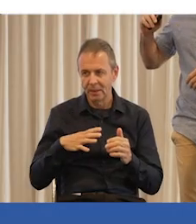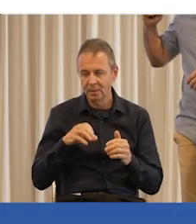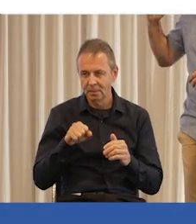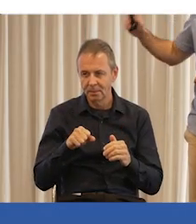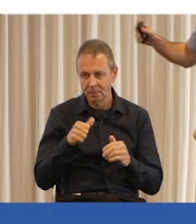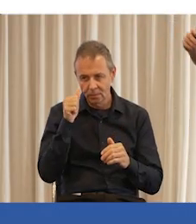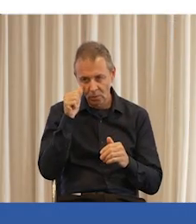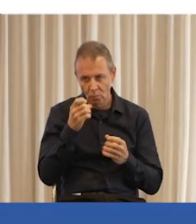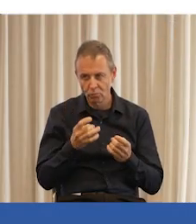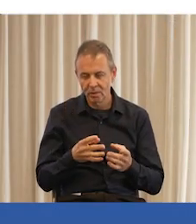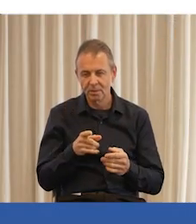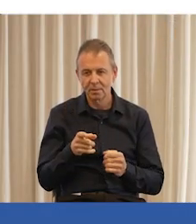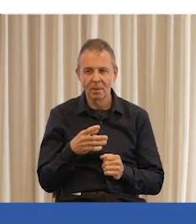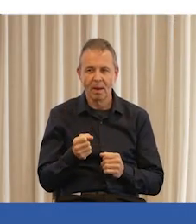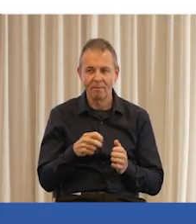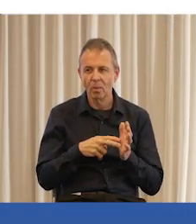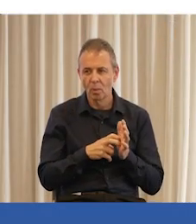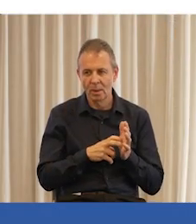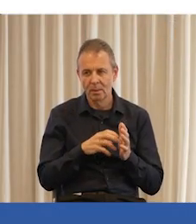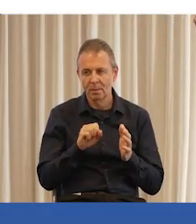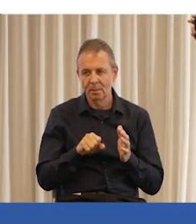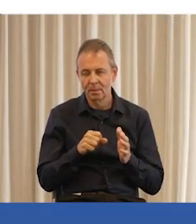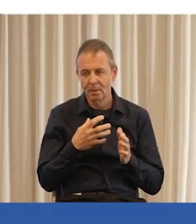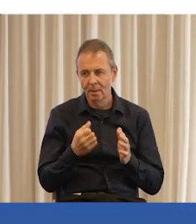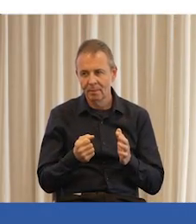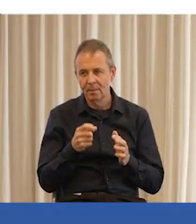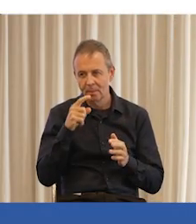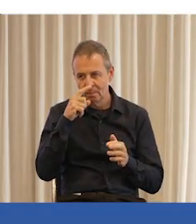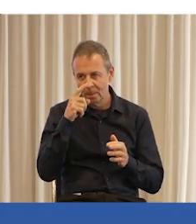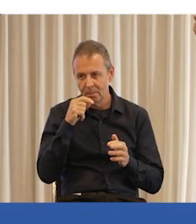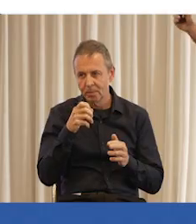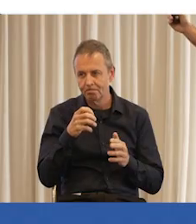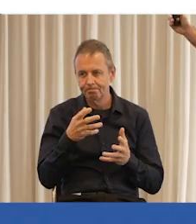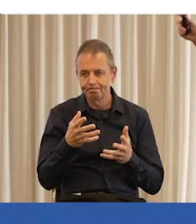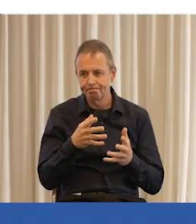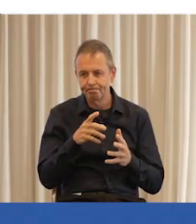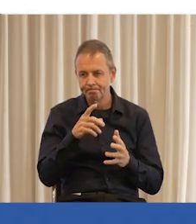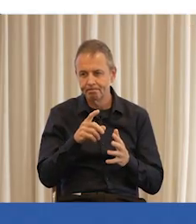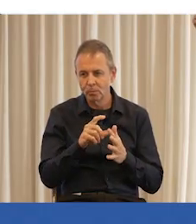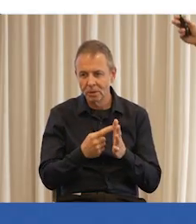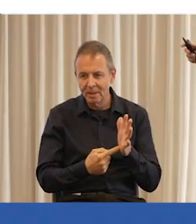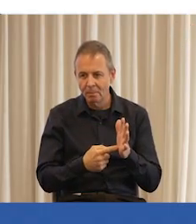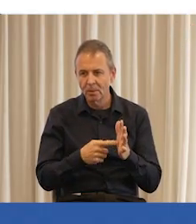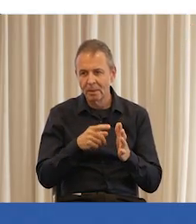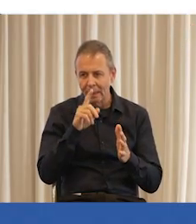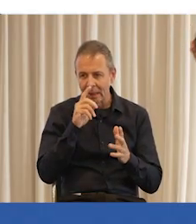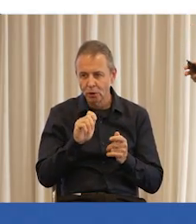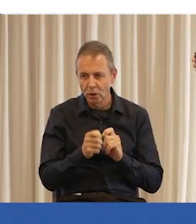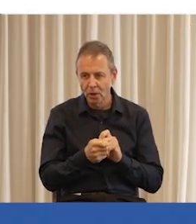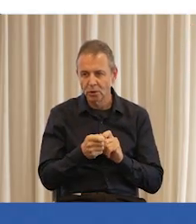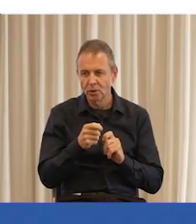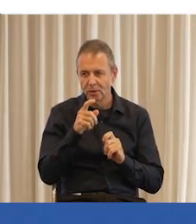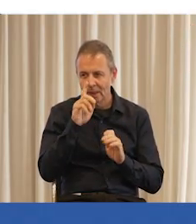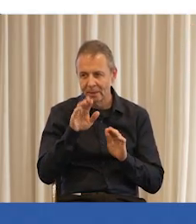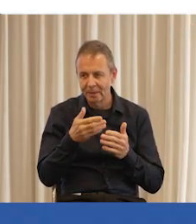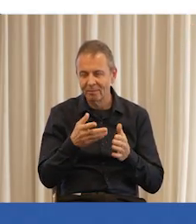that. We believe they have weaknesses. People are too disabled to make change or know answers or contribute here